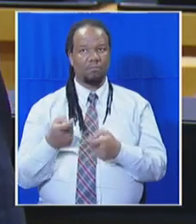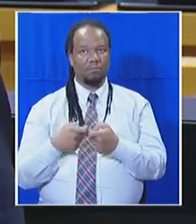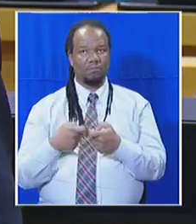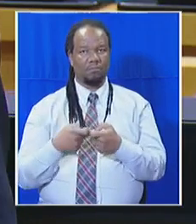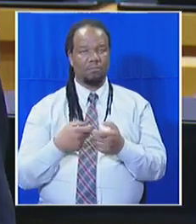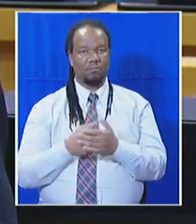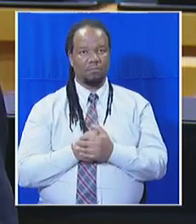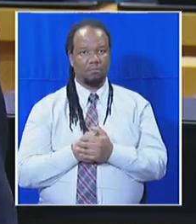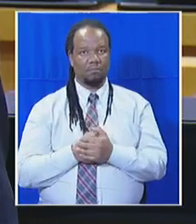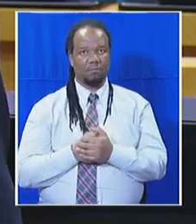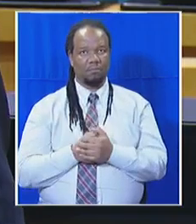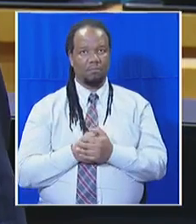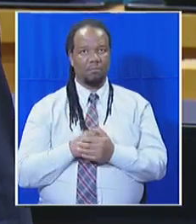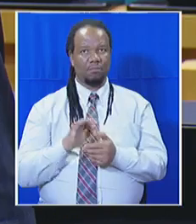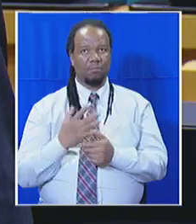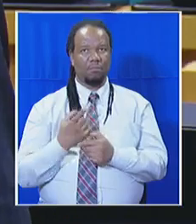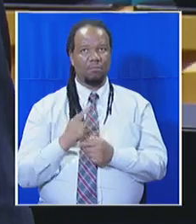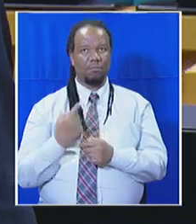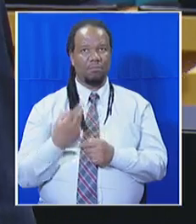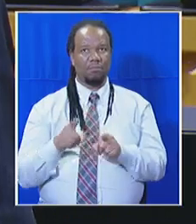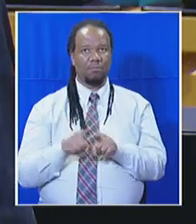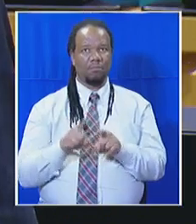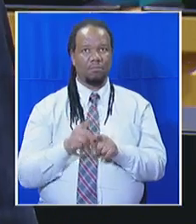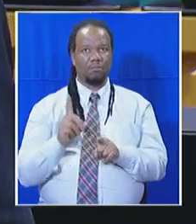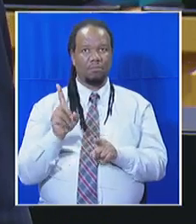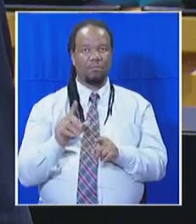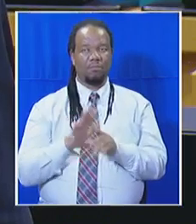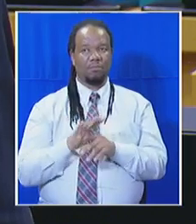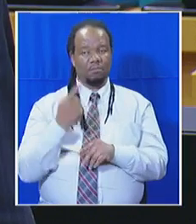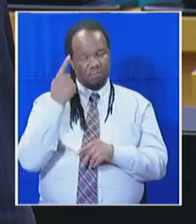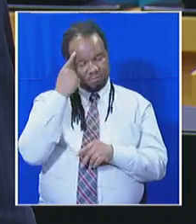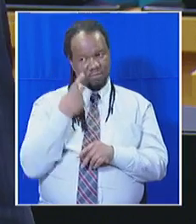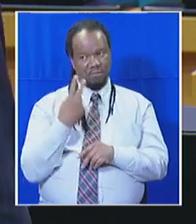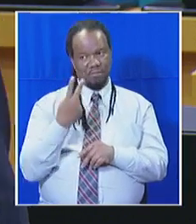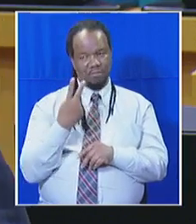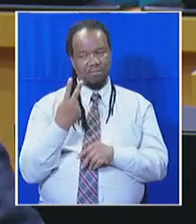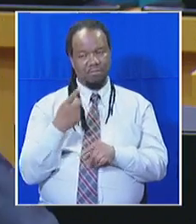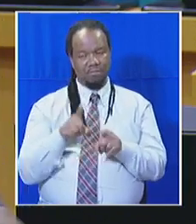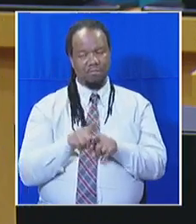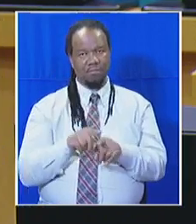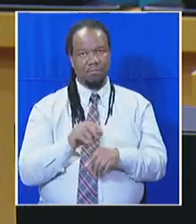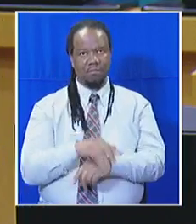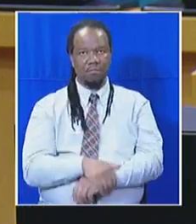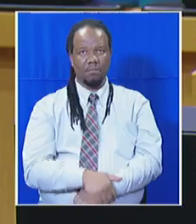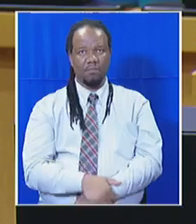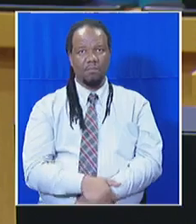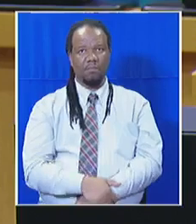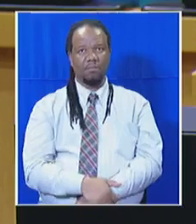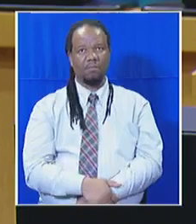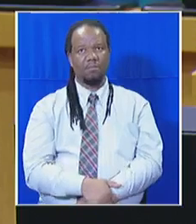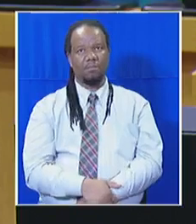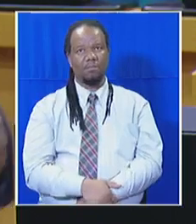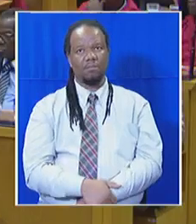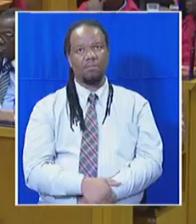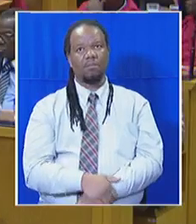Ngoba siphuma ndawonye On a point of order. emhlathe yazana. On a point of order. What's the point of order? Honorable